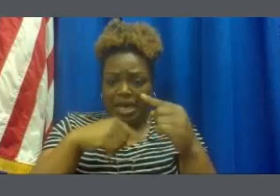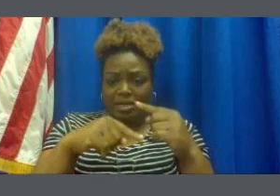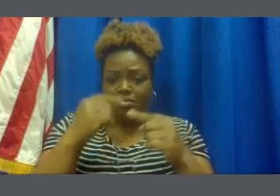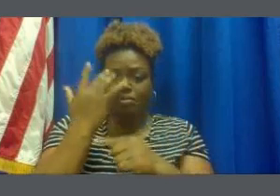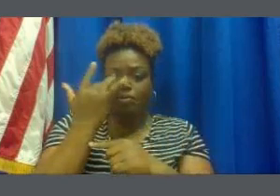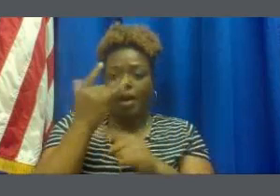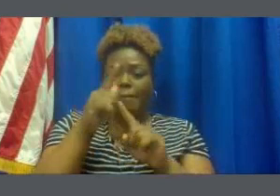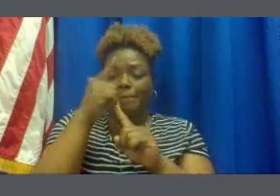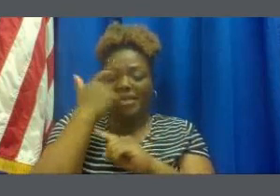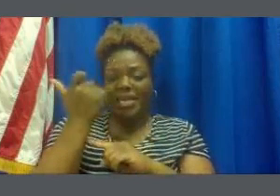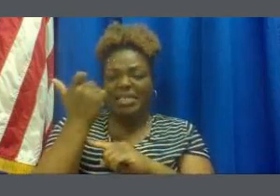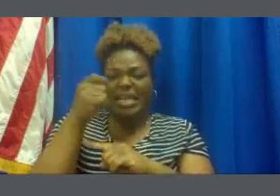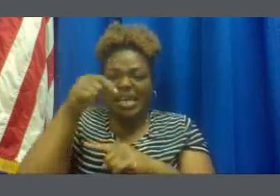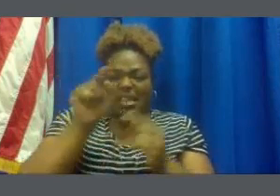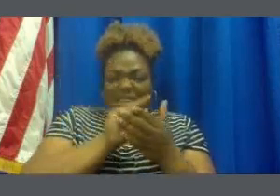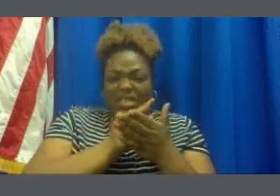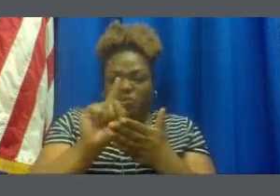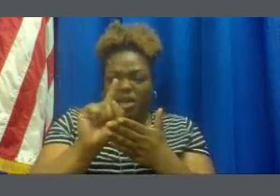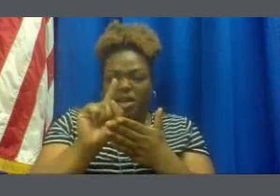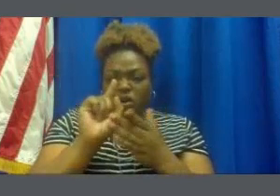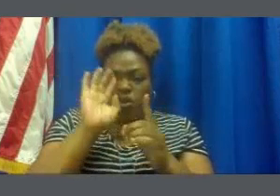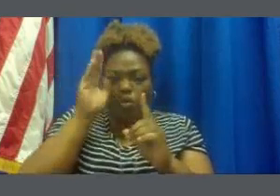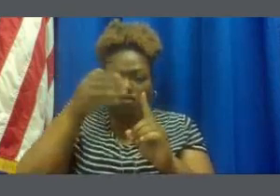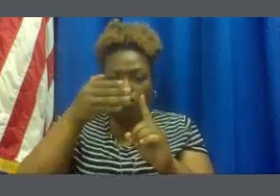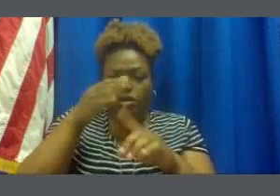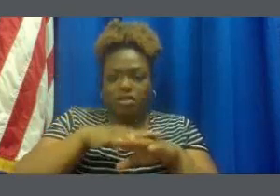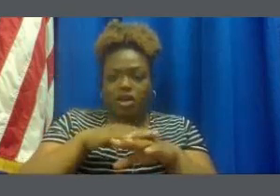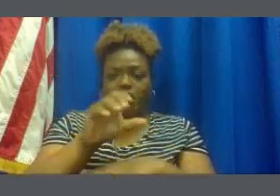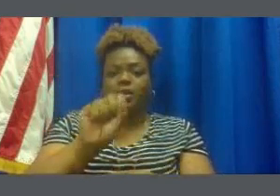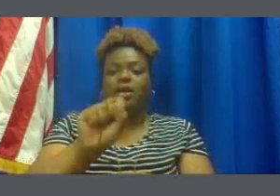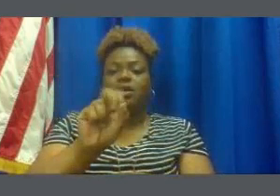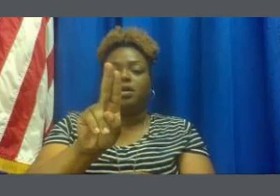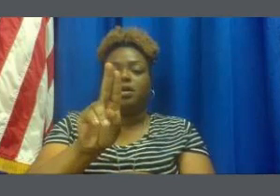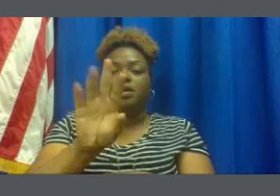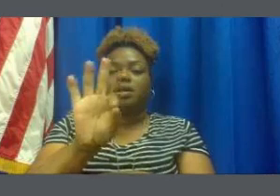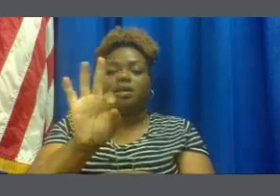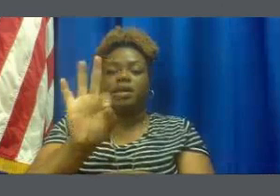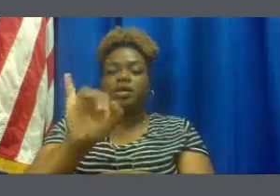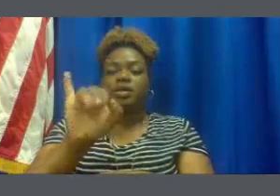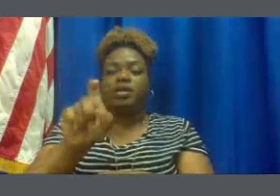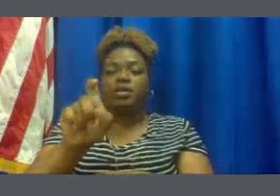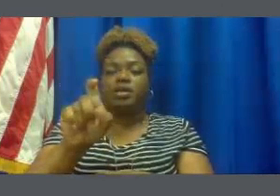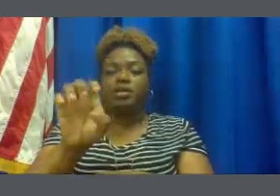same sign. Why? Because this week we're focused on